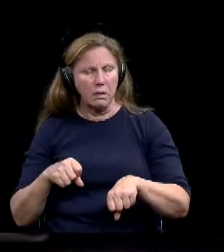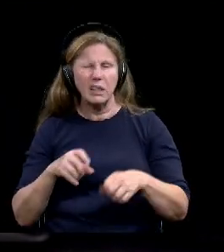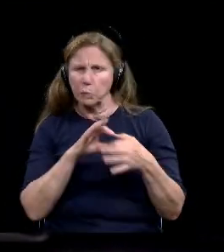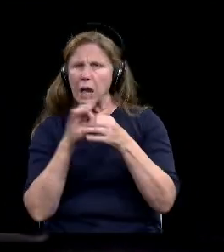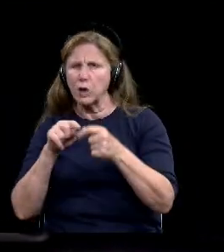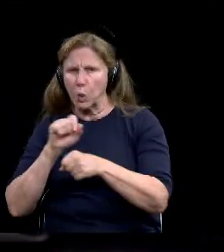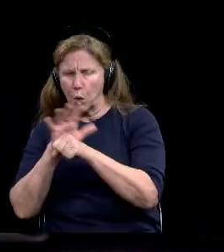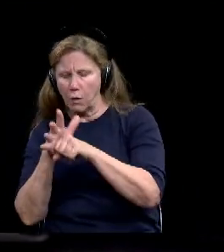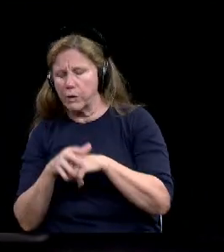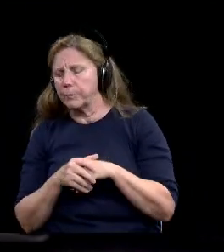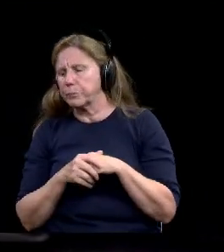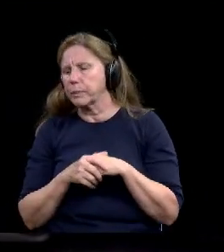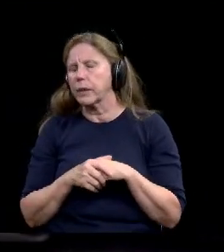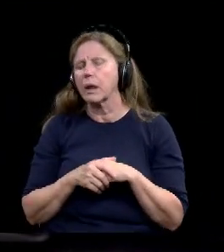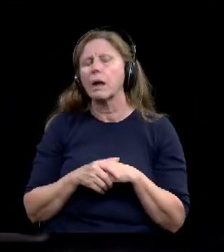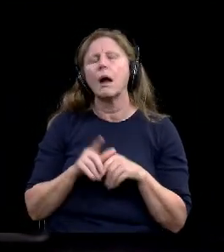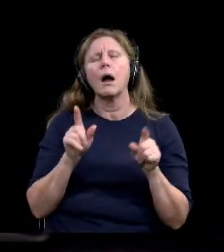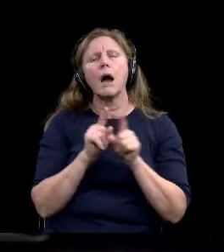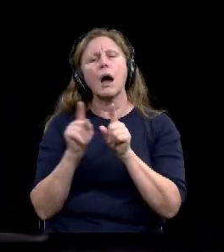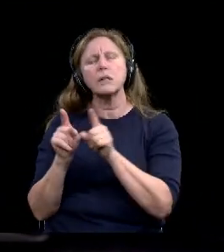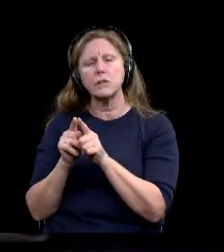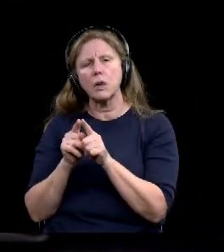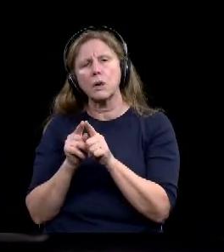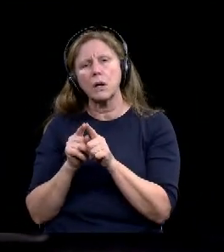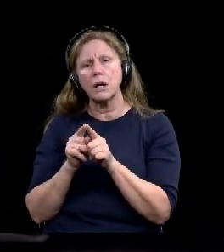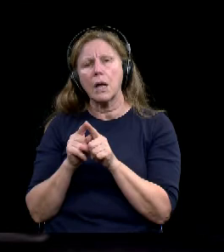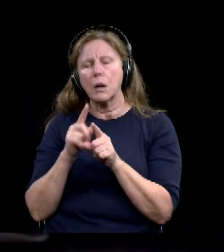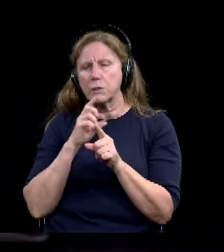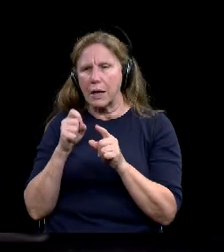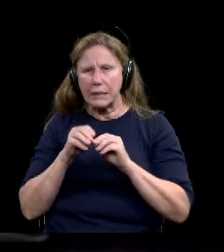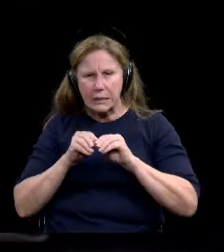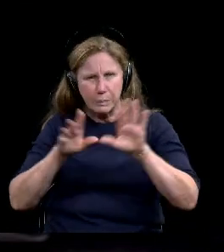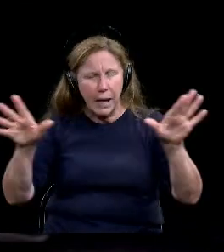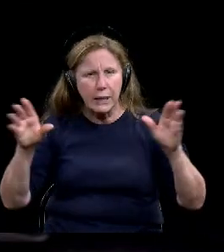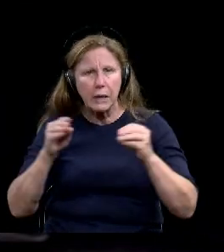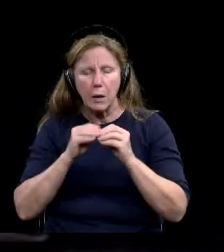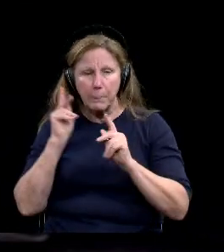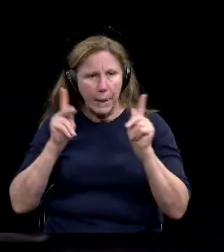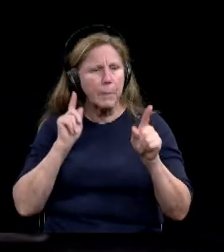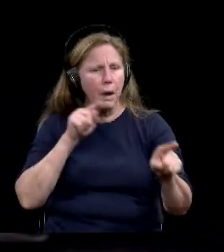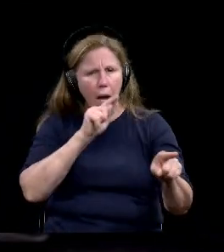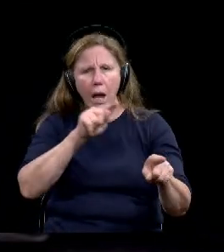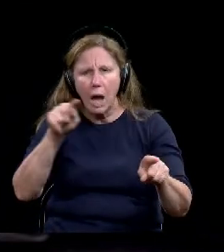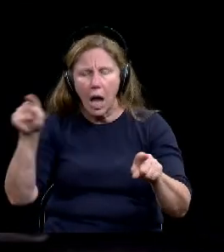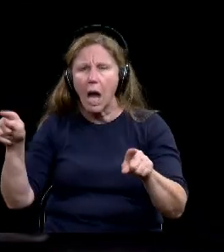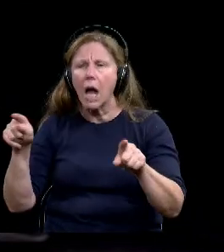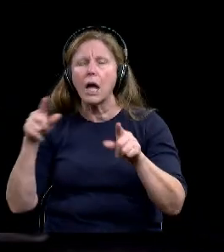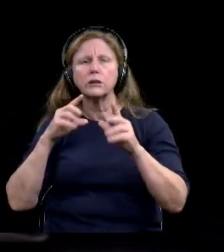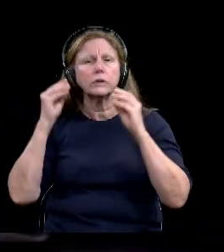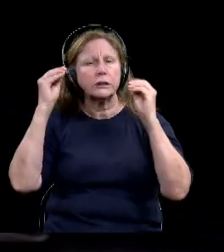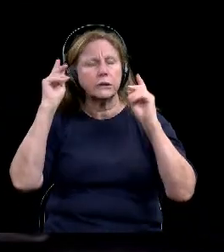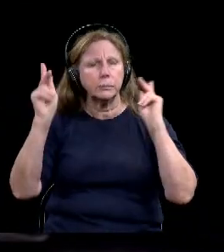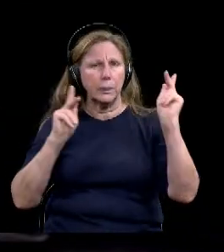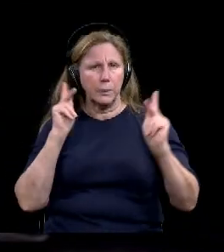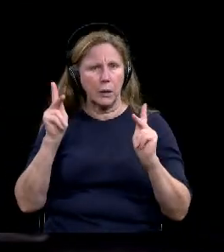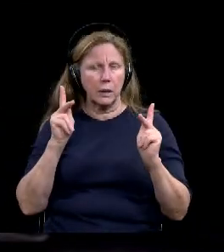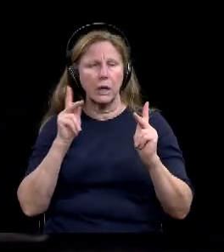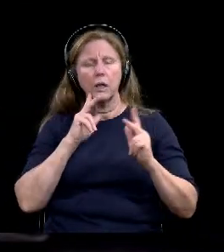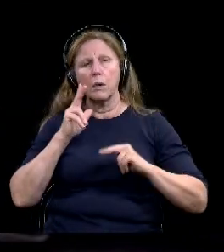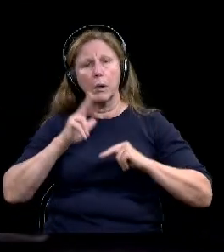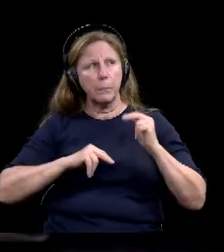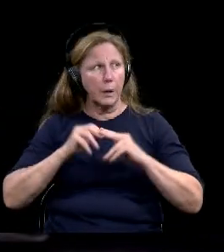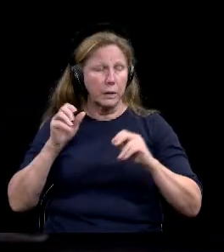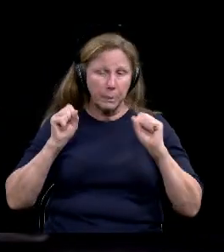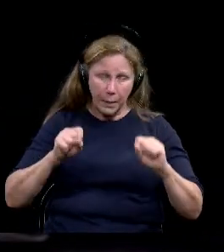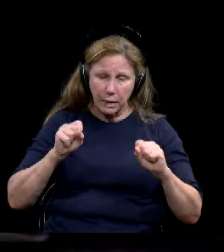model, where we'll build capacity in levels that are a little in community that's a little less